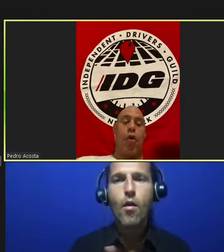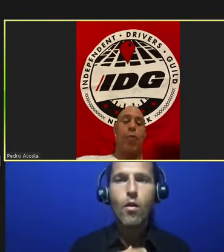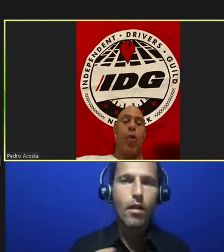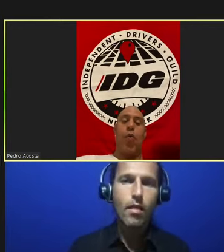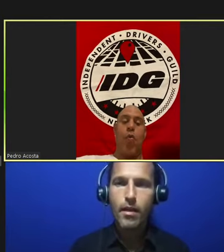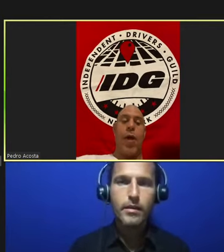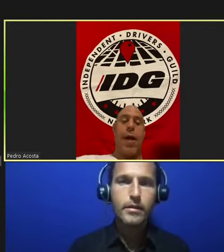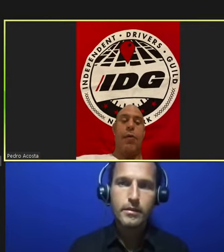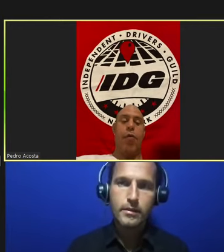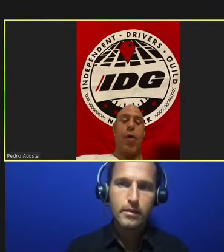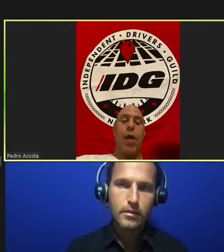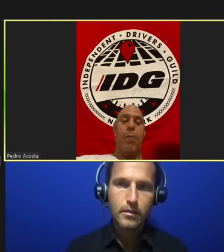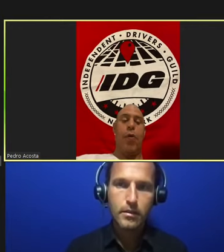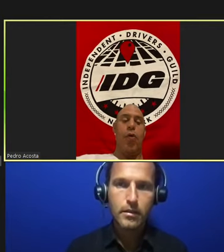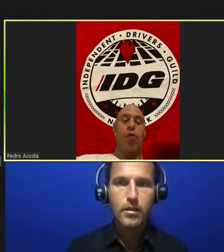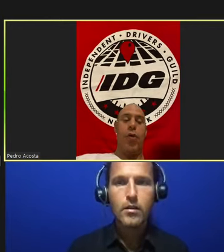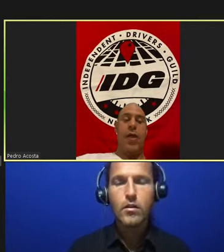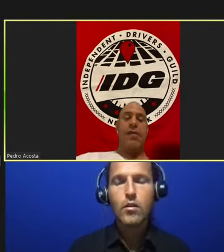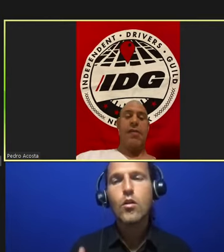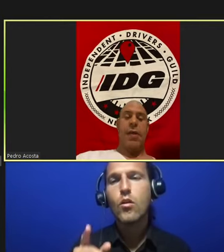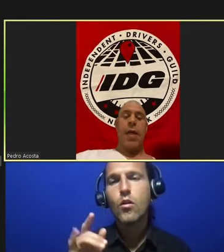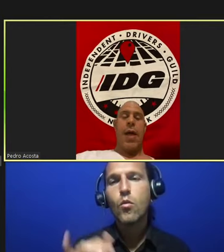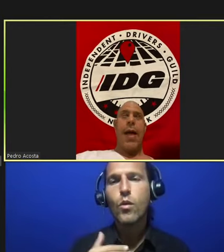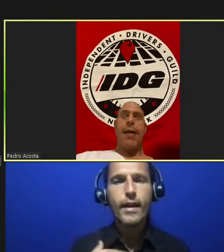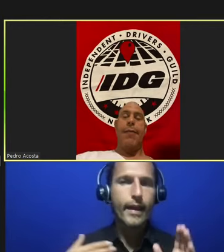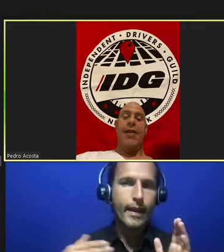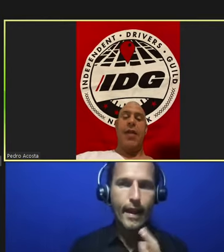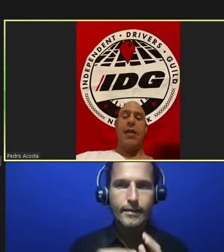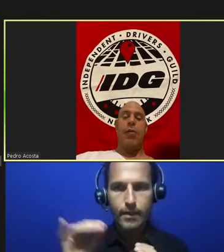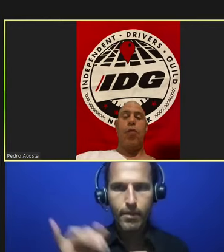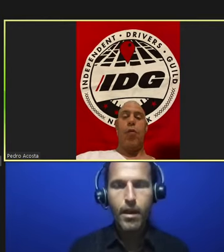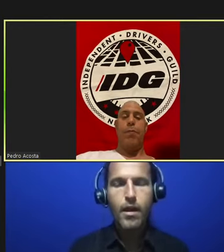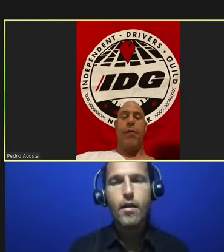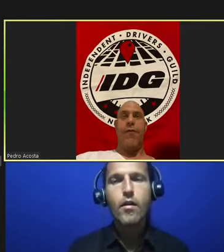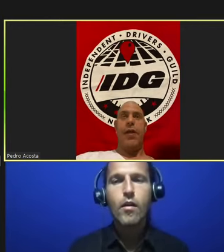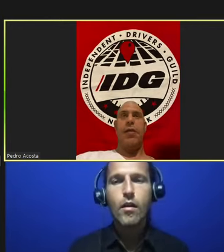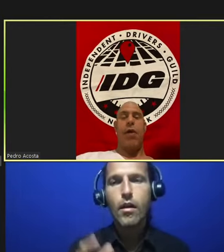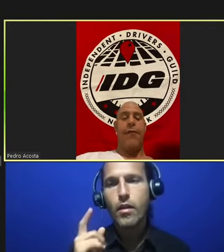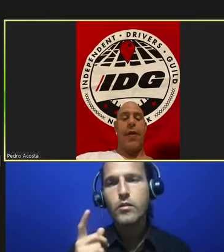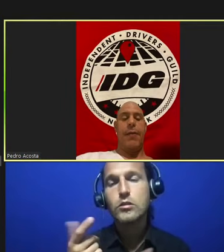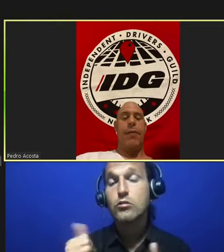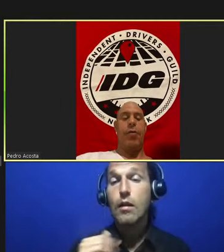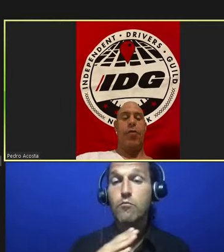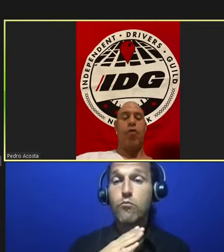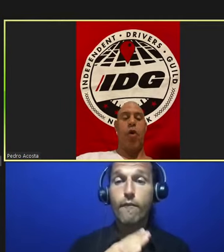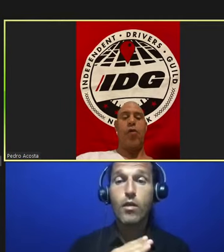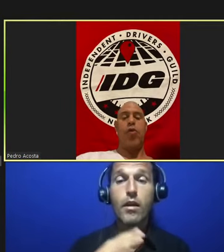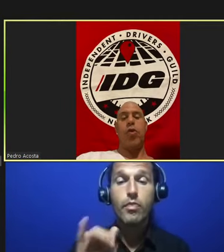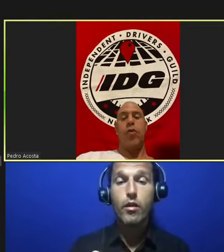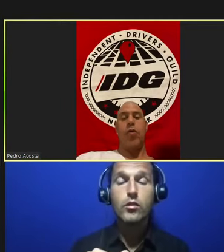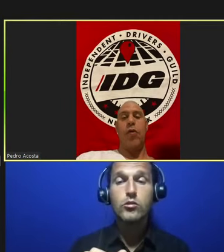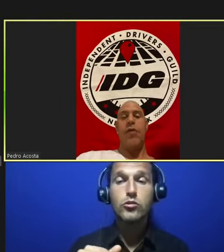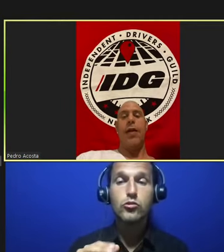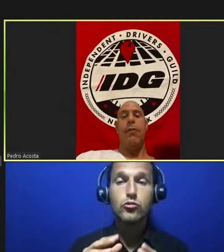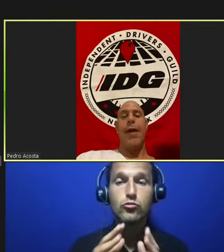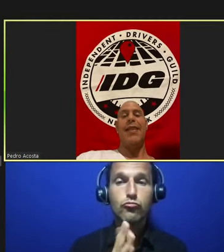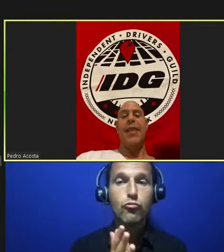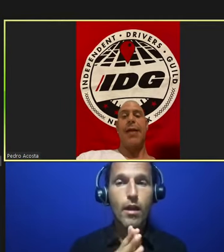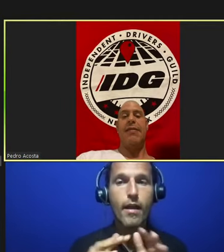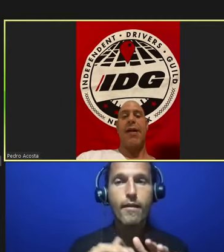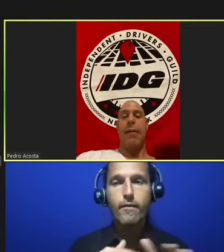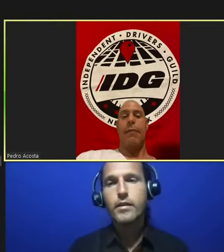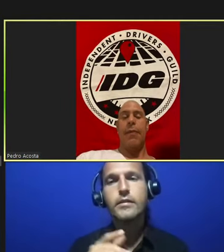So we are totally opposed to this. And I think that to prevent the traffic, trucks should do the delivery